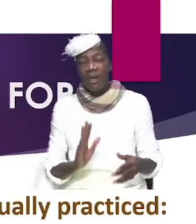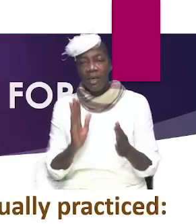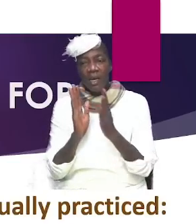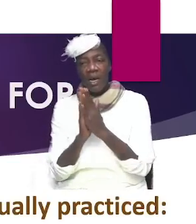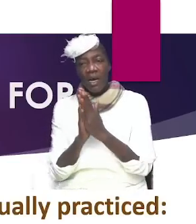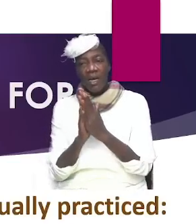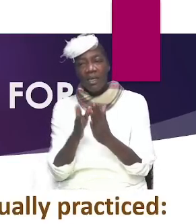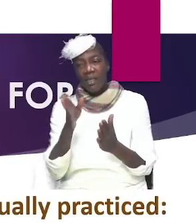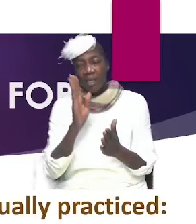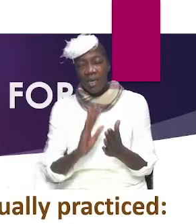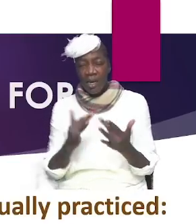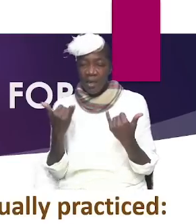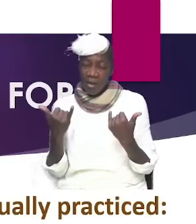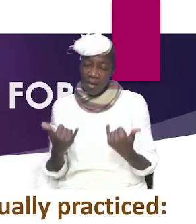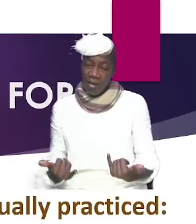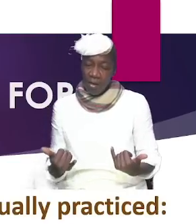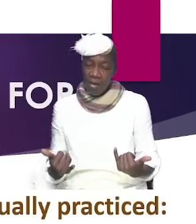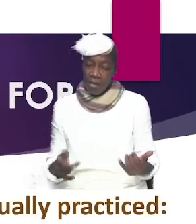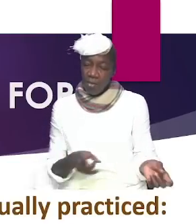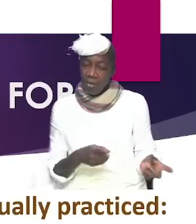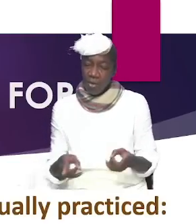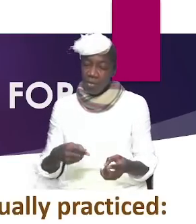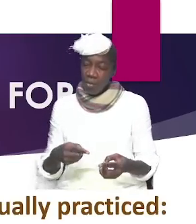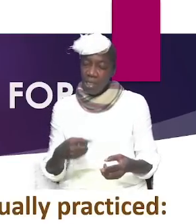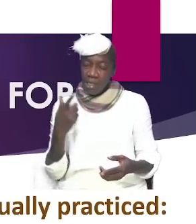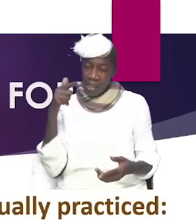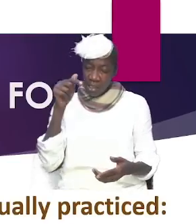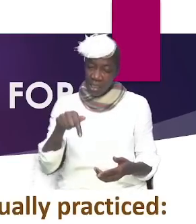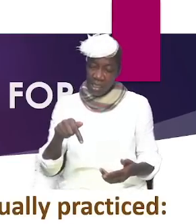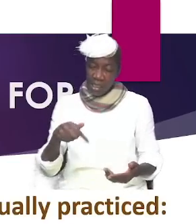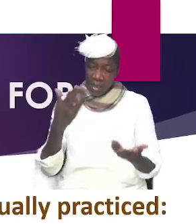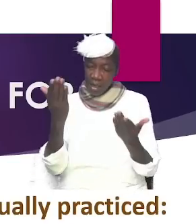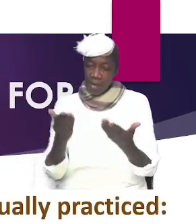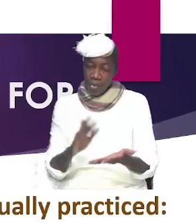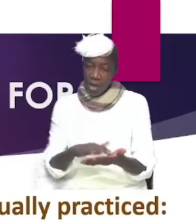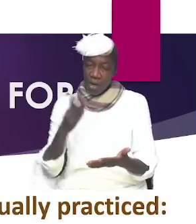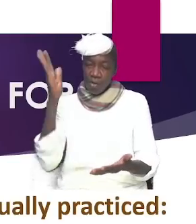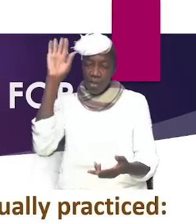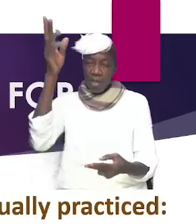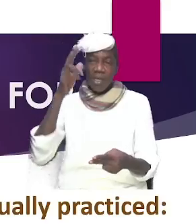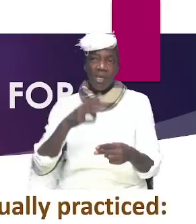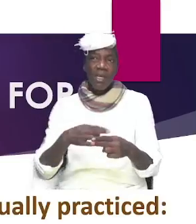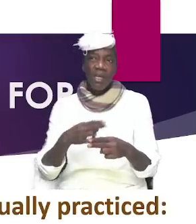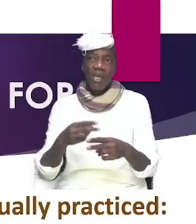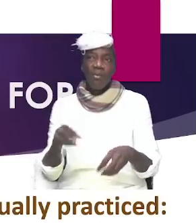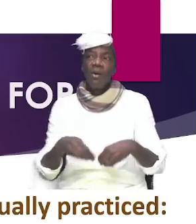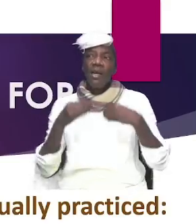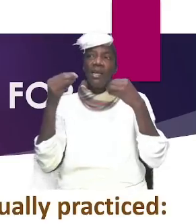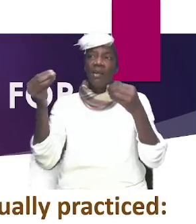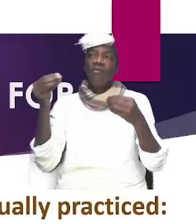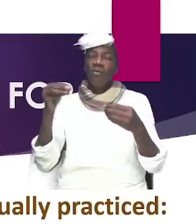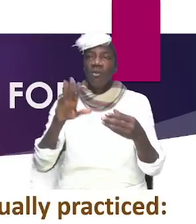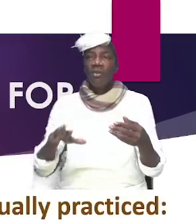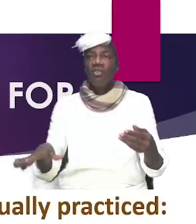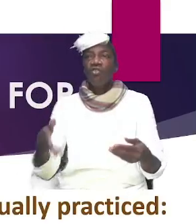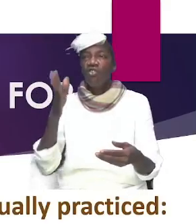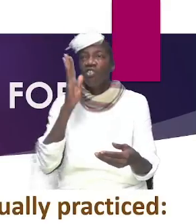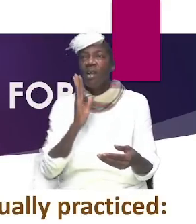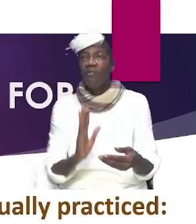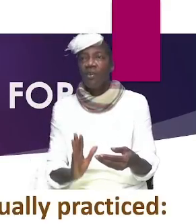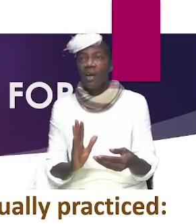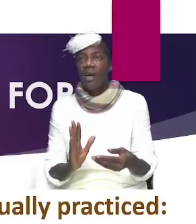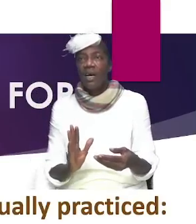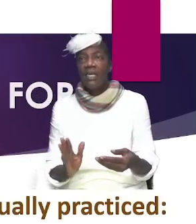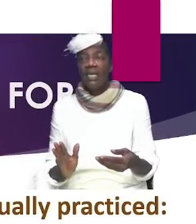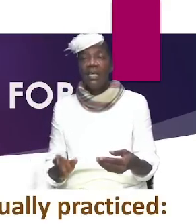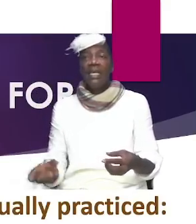God, how can in doing this I bring glory to your name? And I am submitting to us as children of God, you know, that in our